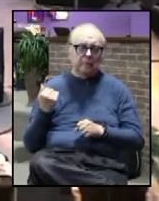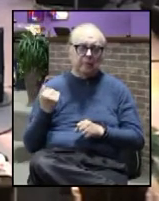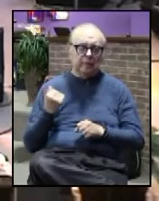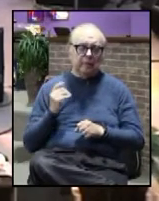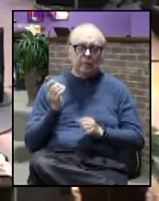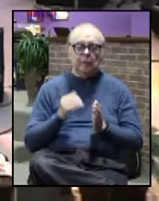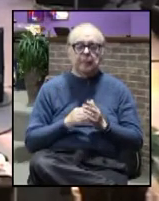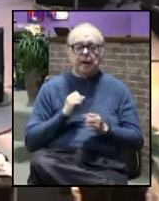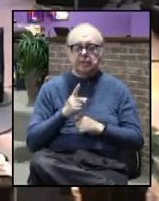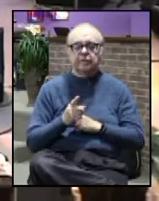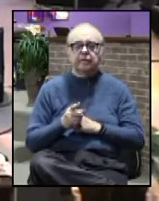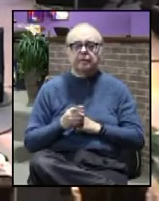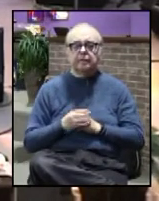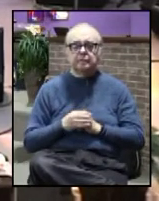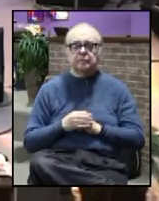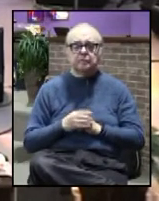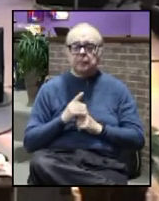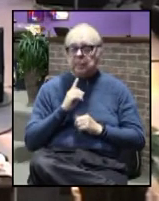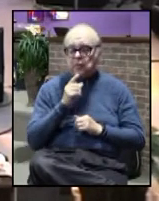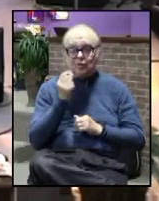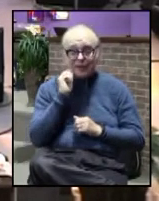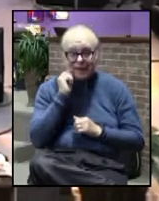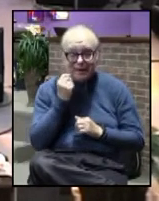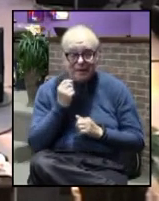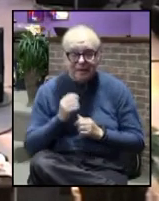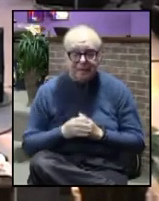year because it's really neat.